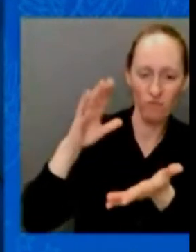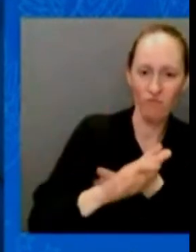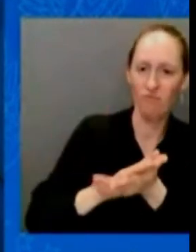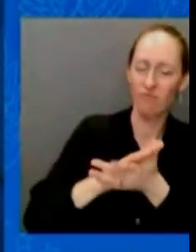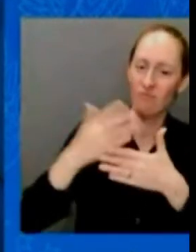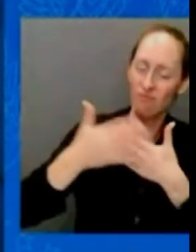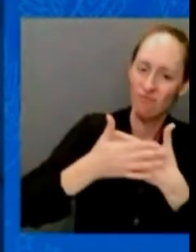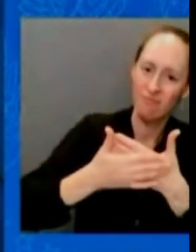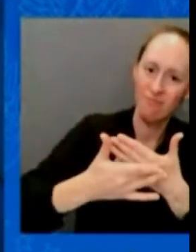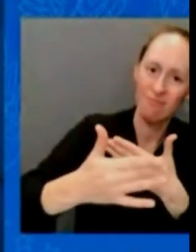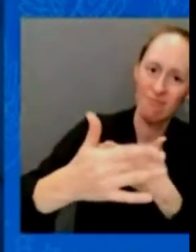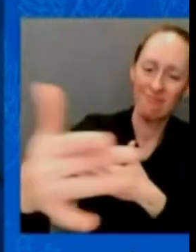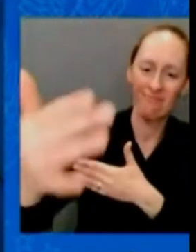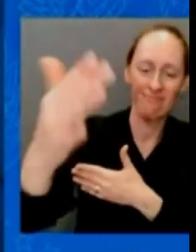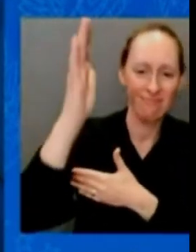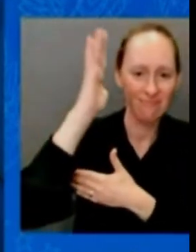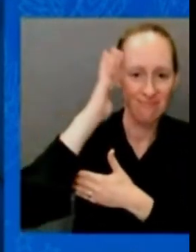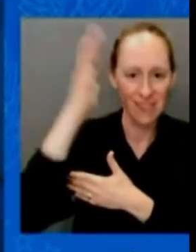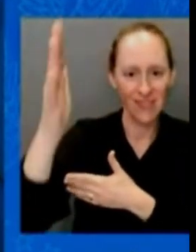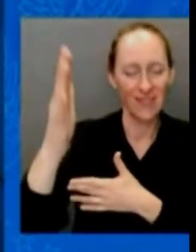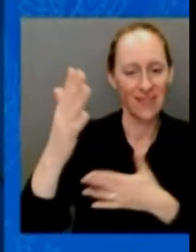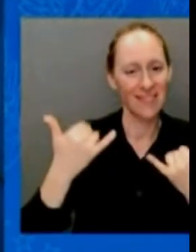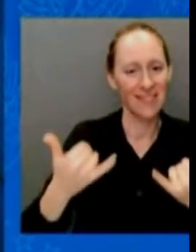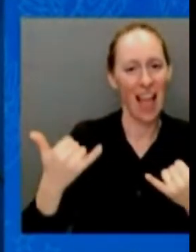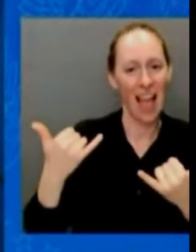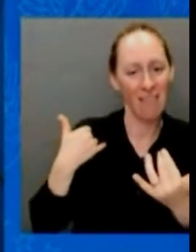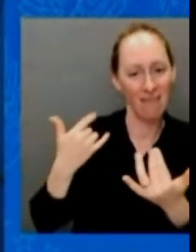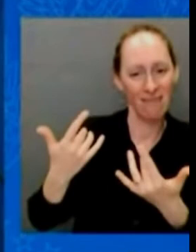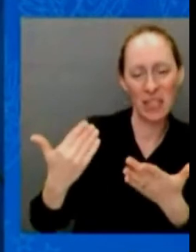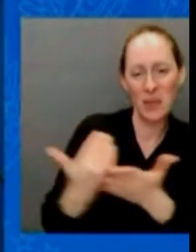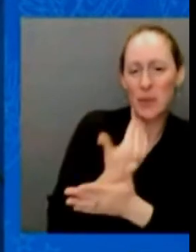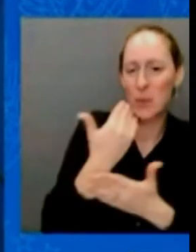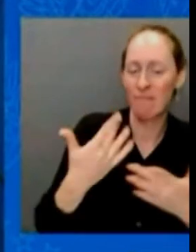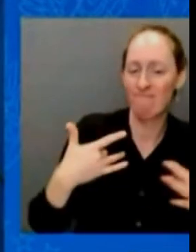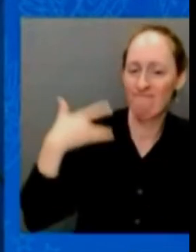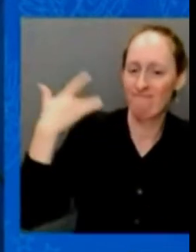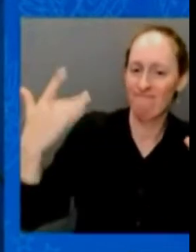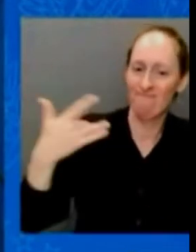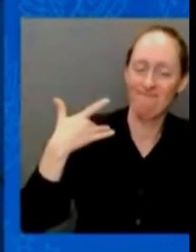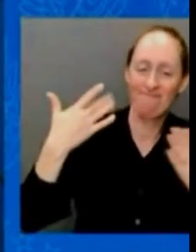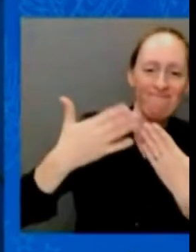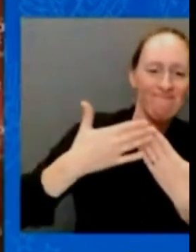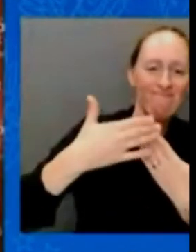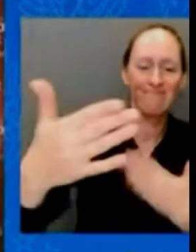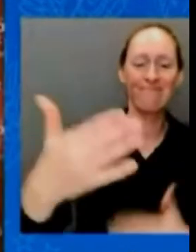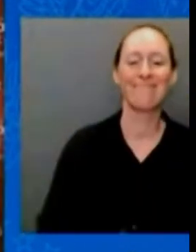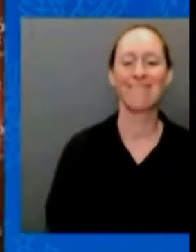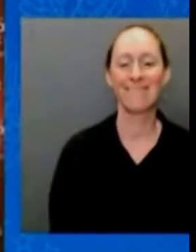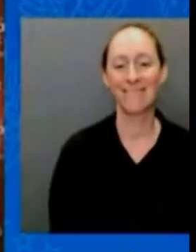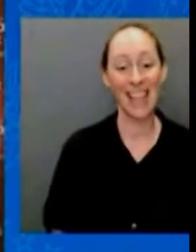era, my friends. This is a new day. This is New York. Thank you very much.